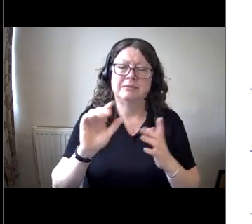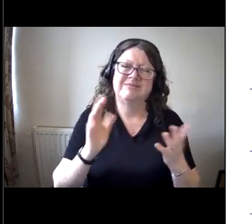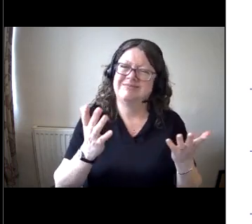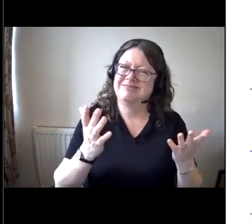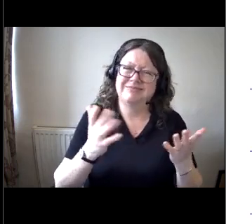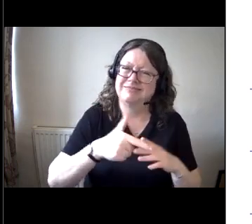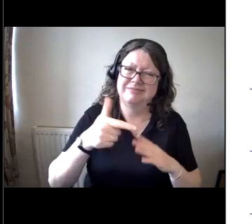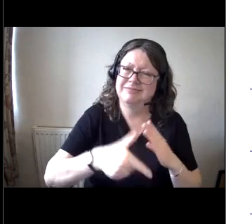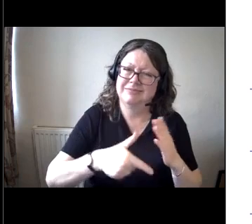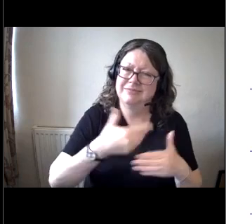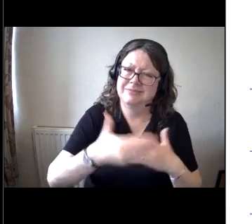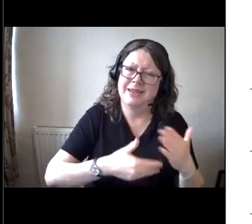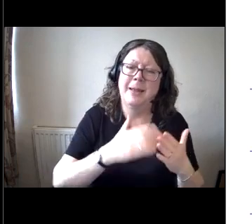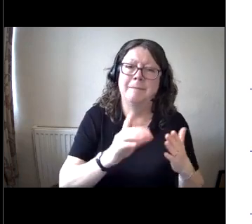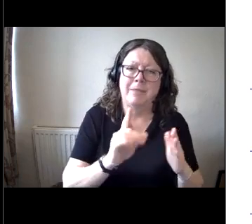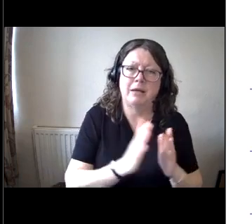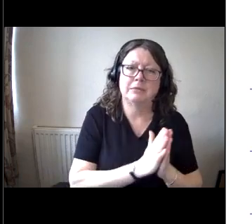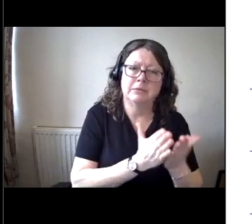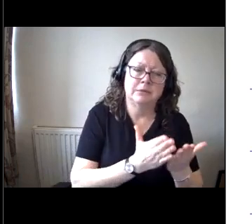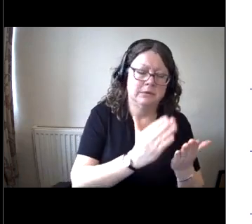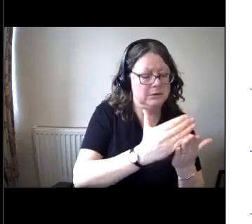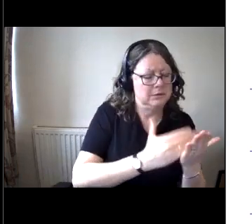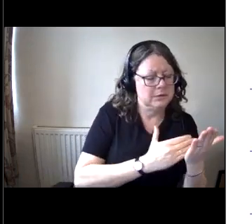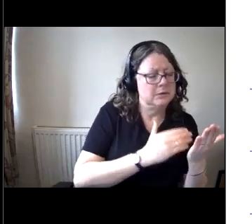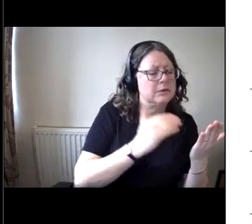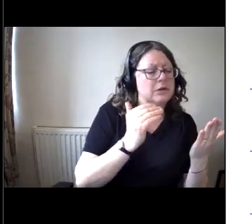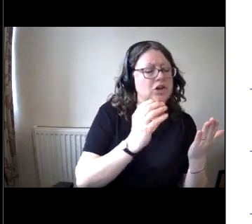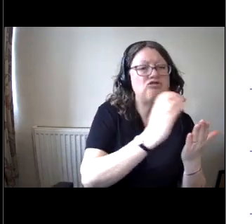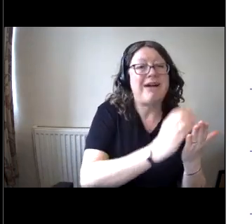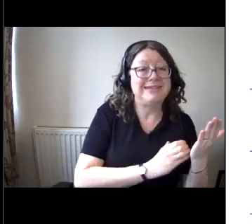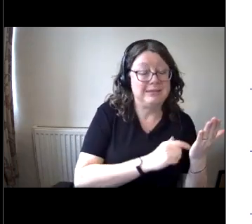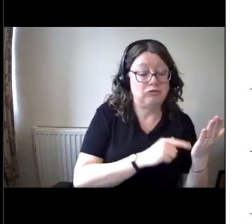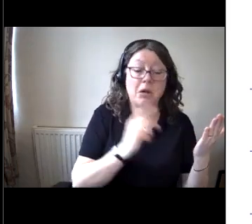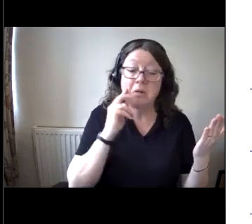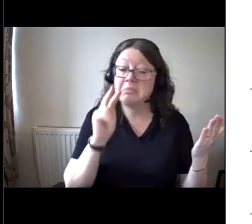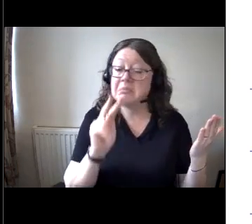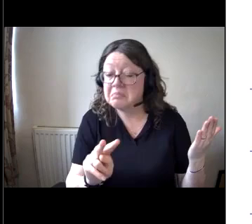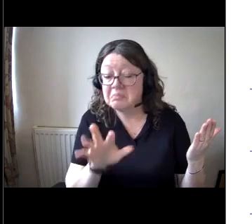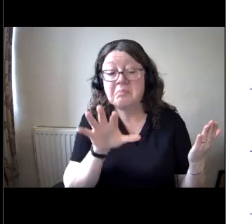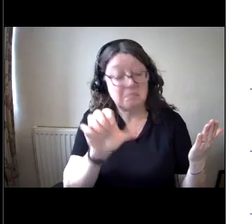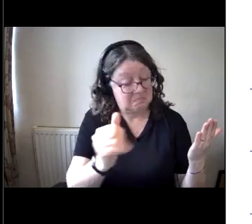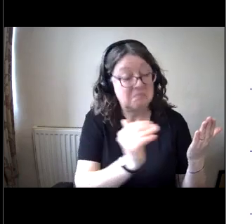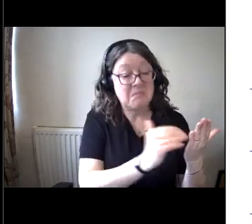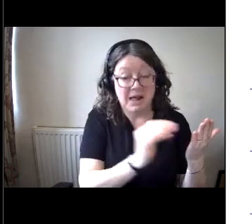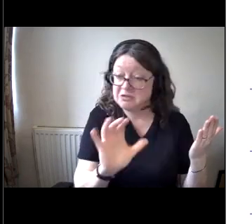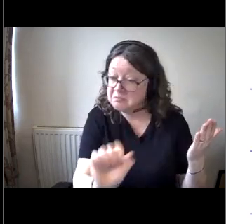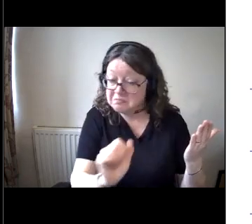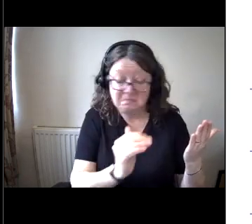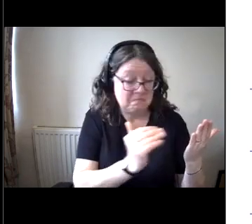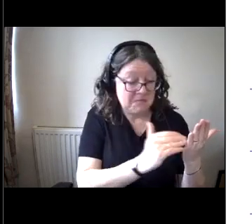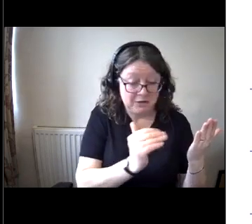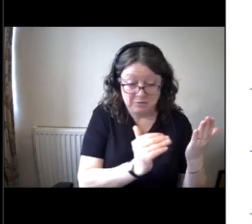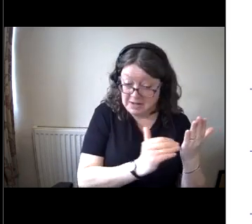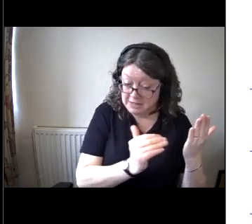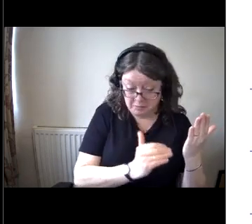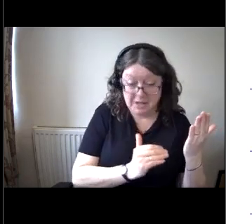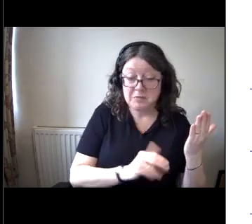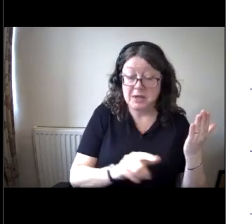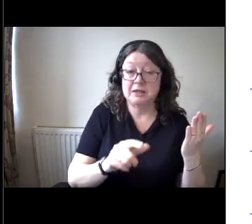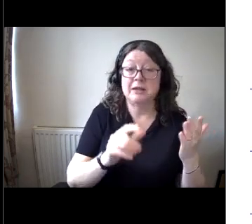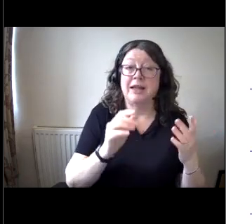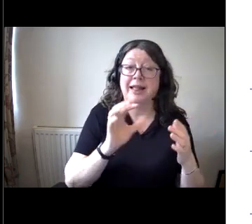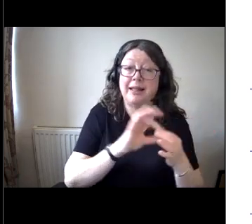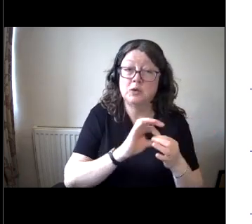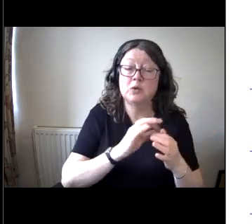the criteria and what that looks at for our autistic young people, it looks at differences with social communication